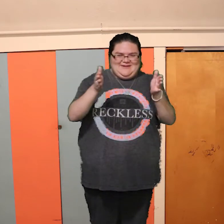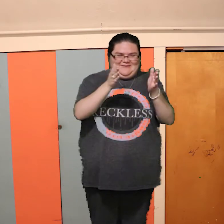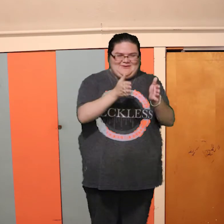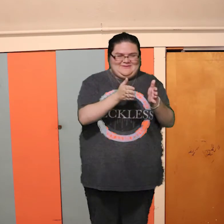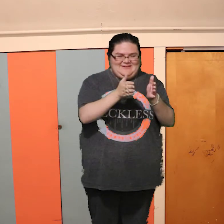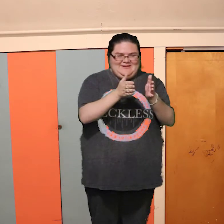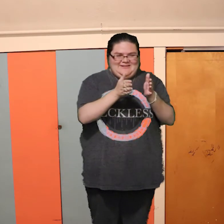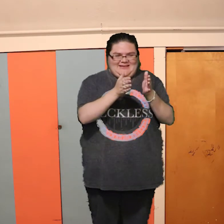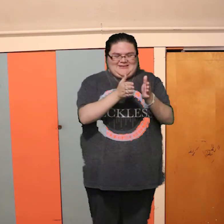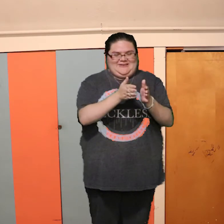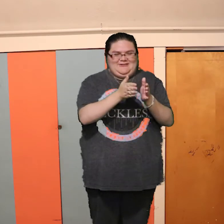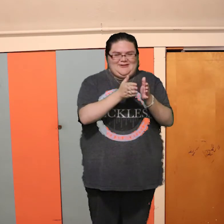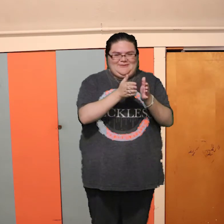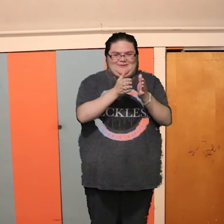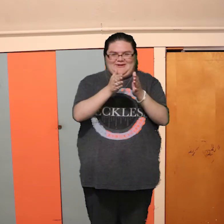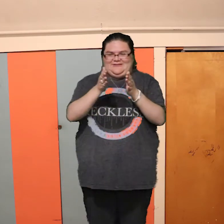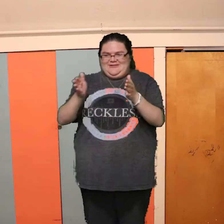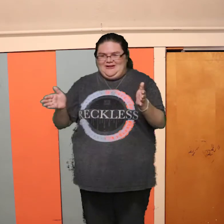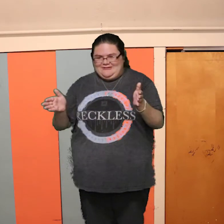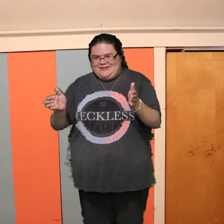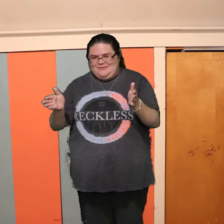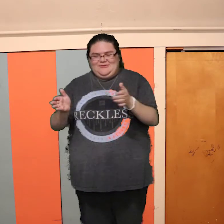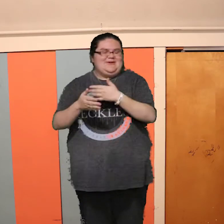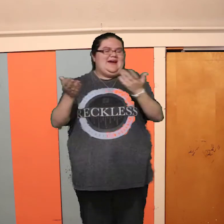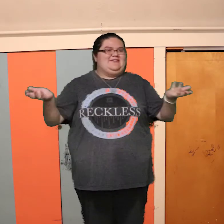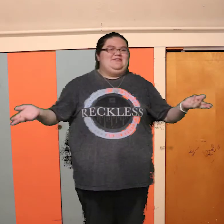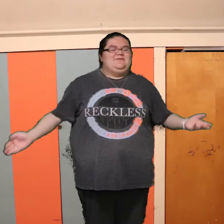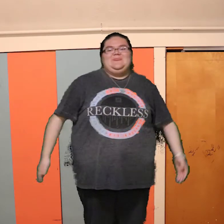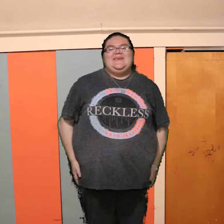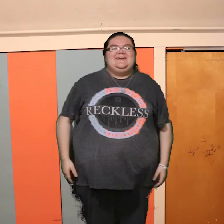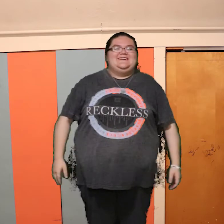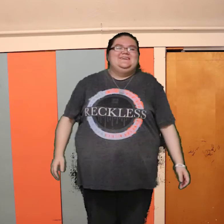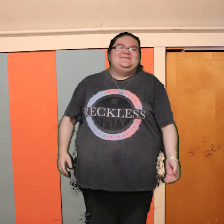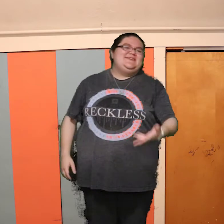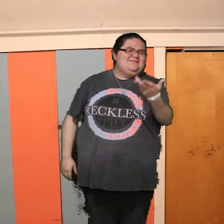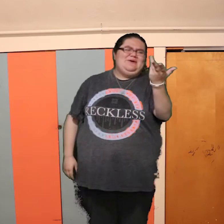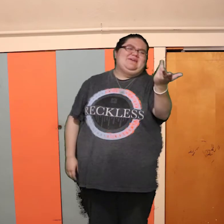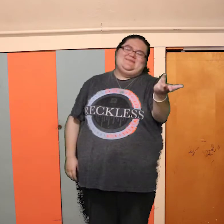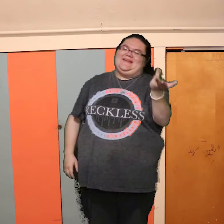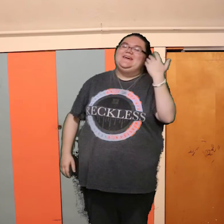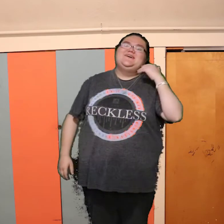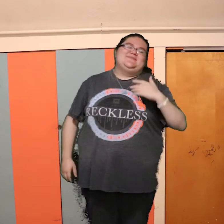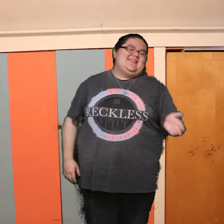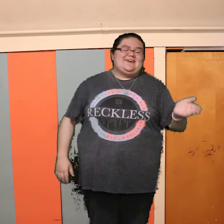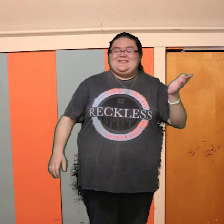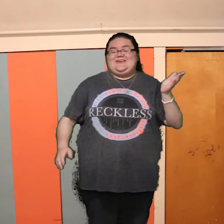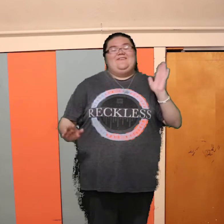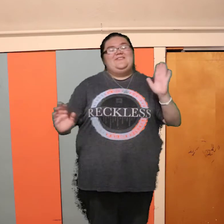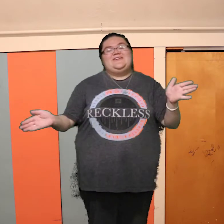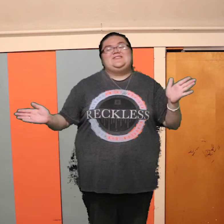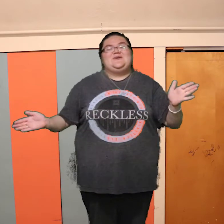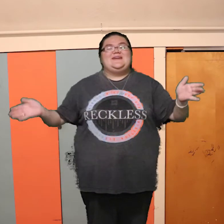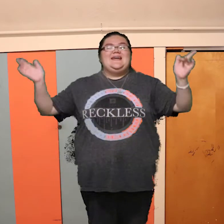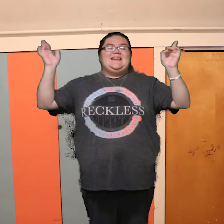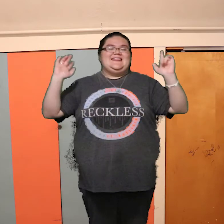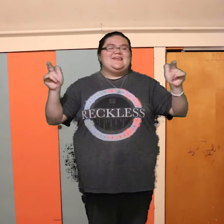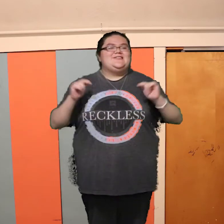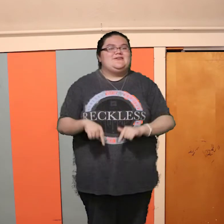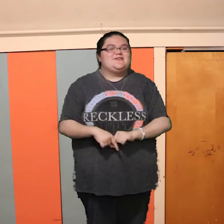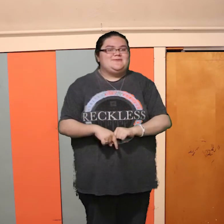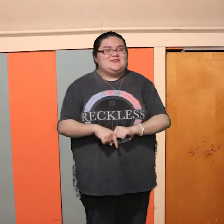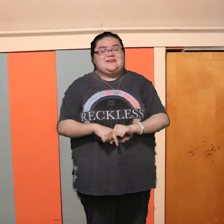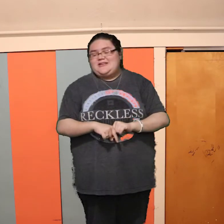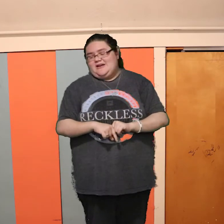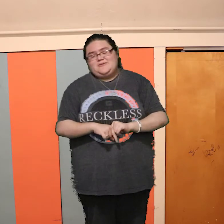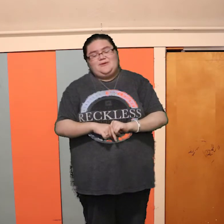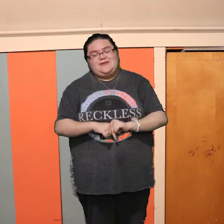That when you make one, like, two syllable word into a longer syllable word? I don't know. But you know what I mean. But like I said, hopefully you enjoyed. Links